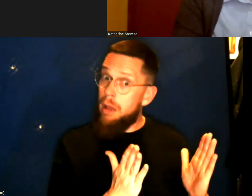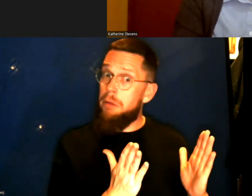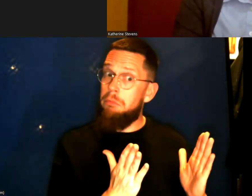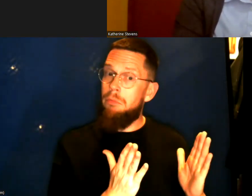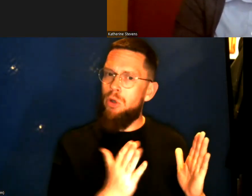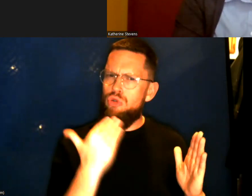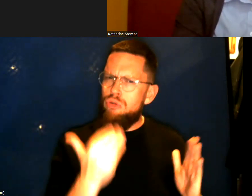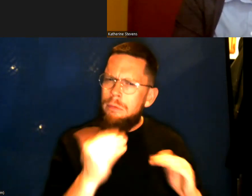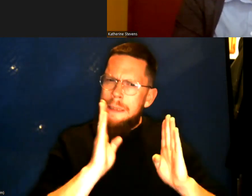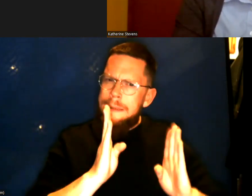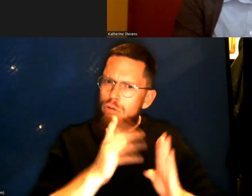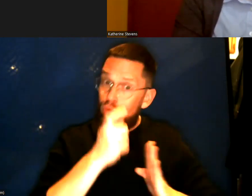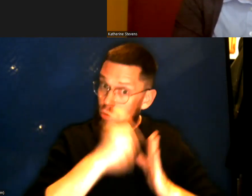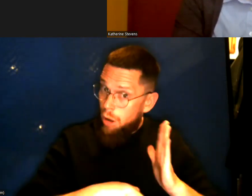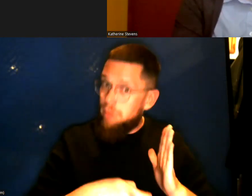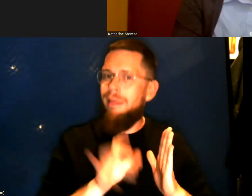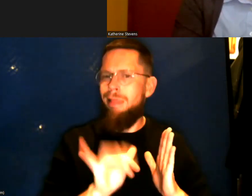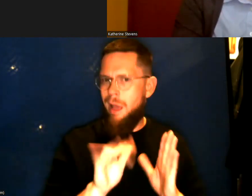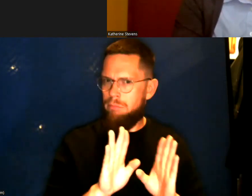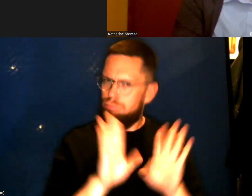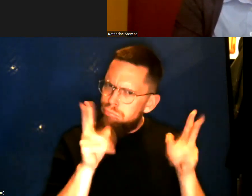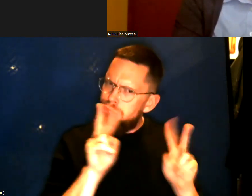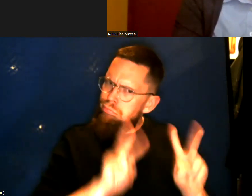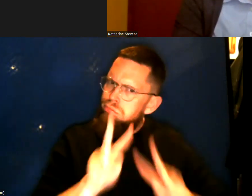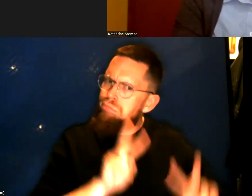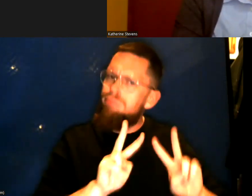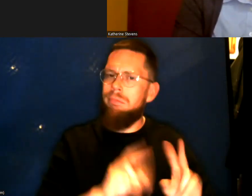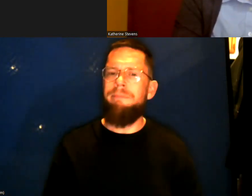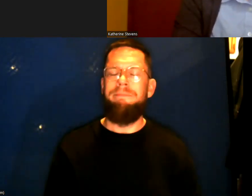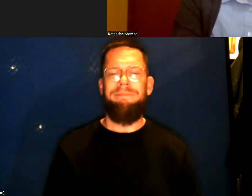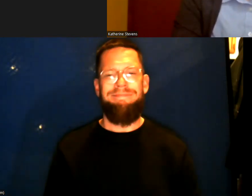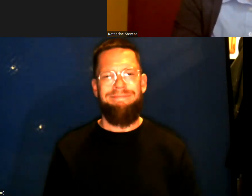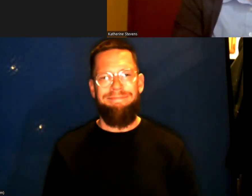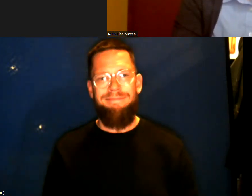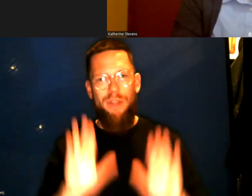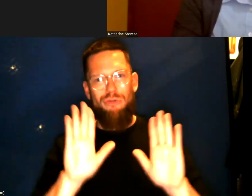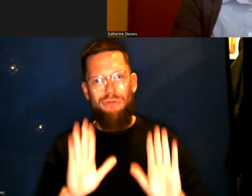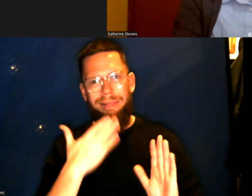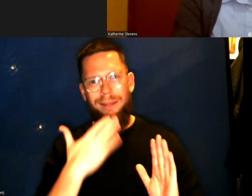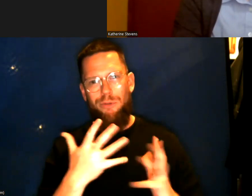attention to the cost of the project. Great, thanks so much. You're welcome.